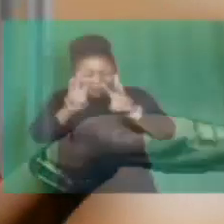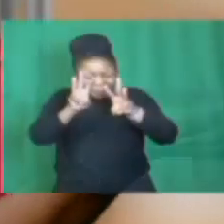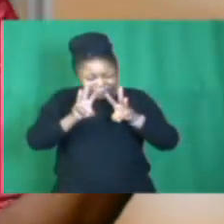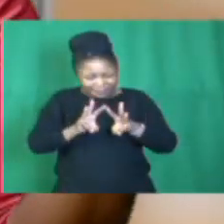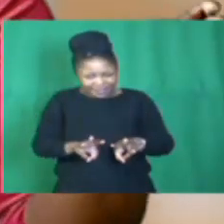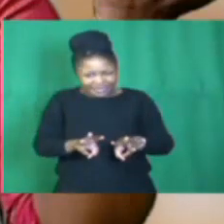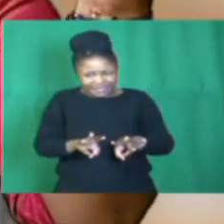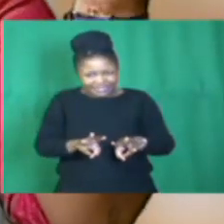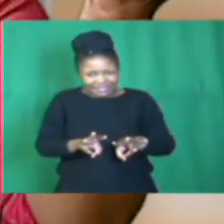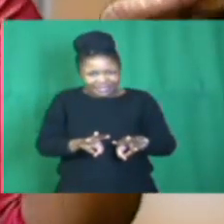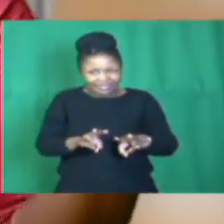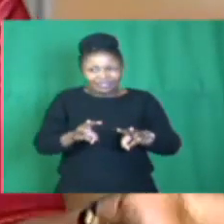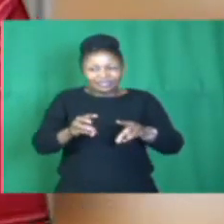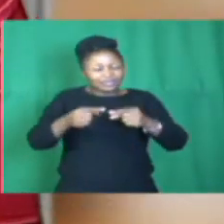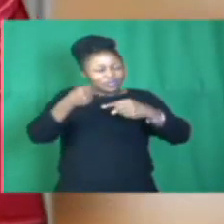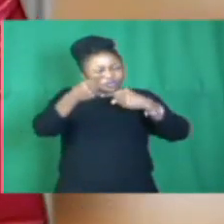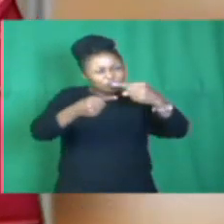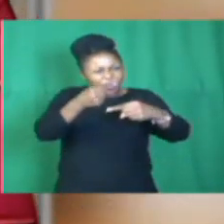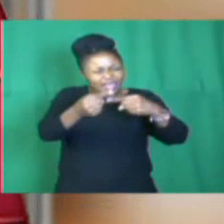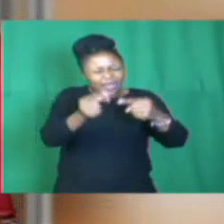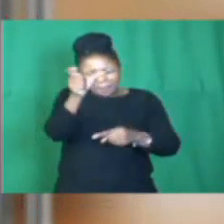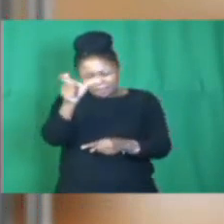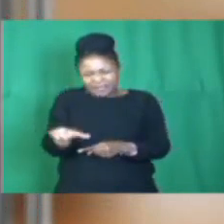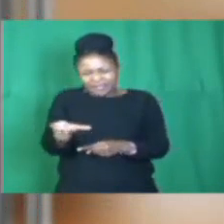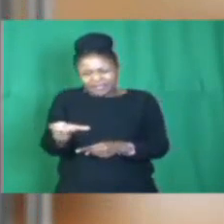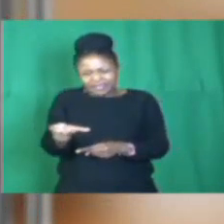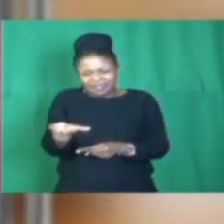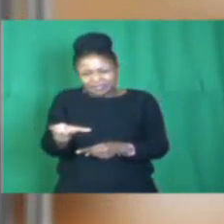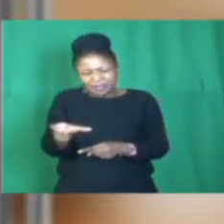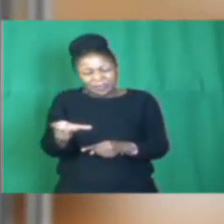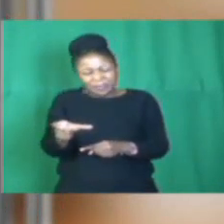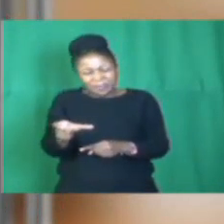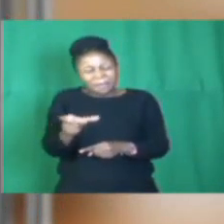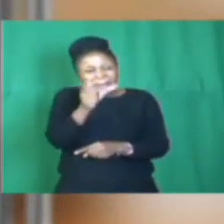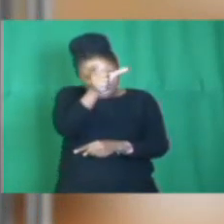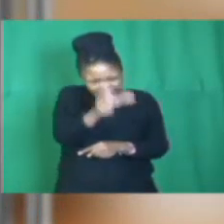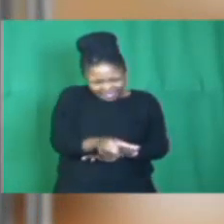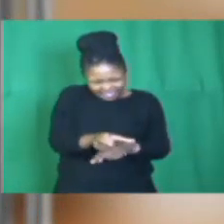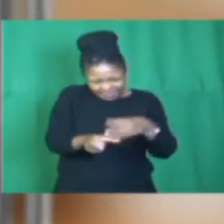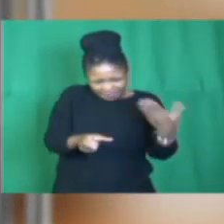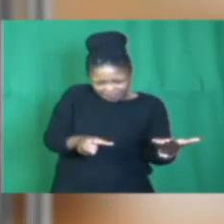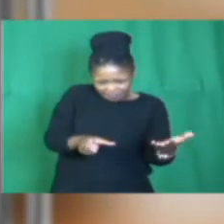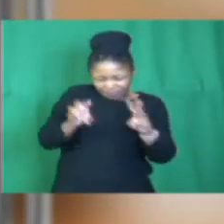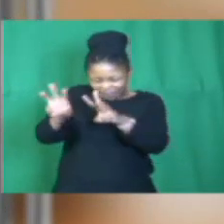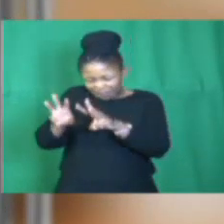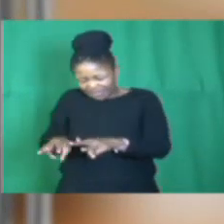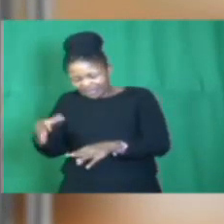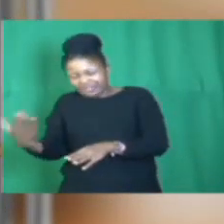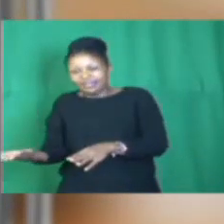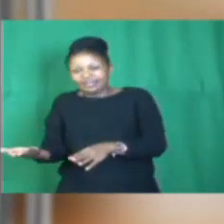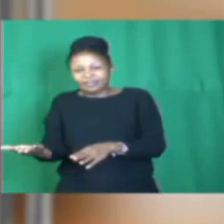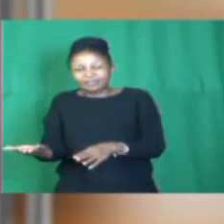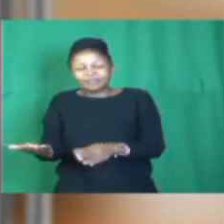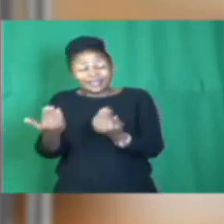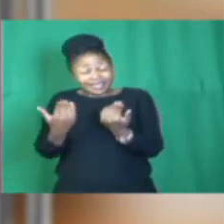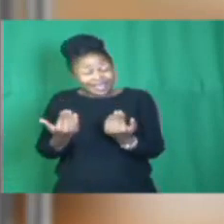the difference in doing these two things. Okay? When describing a person, you do not